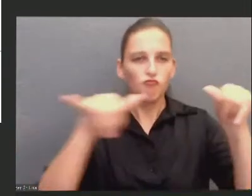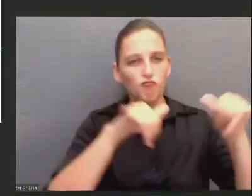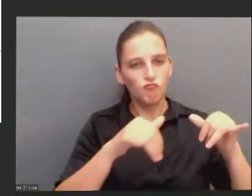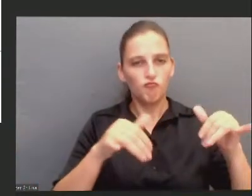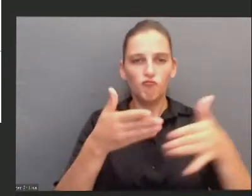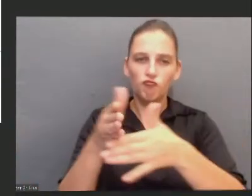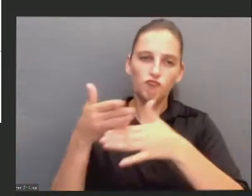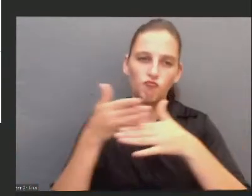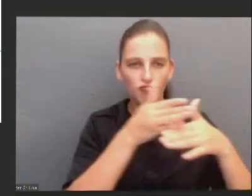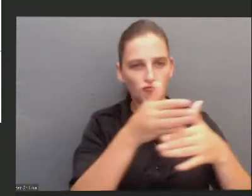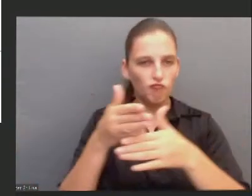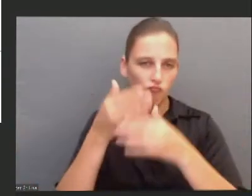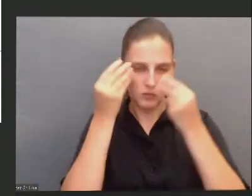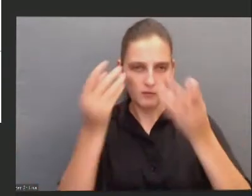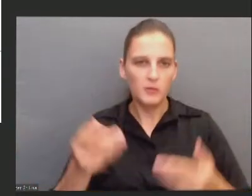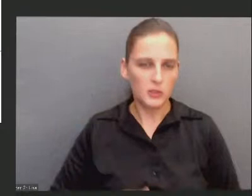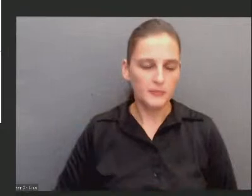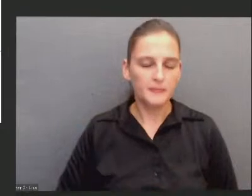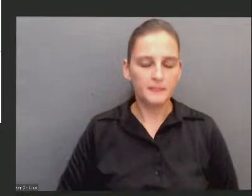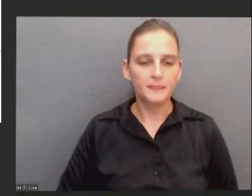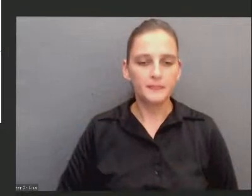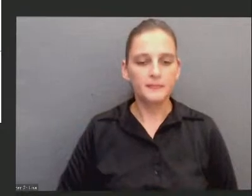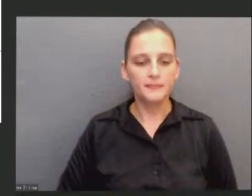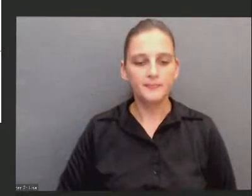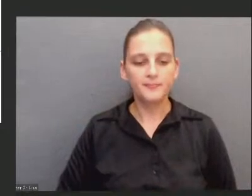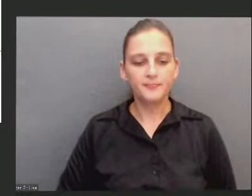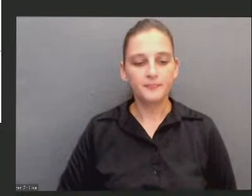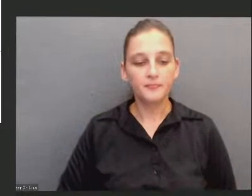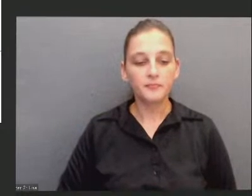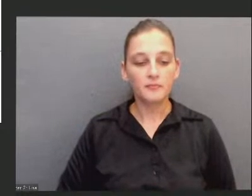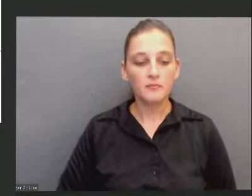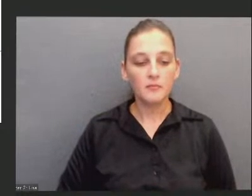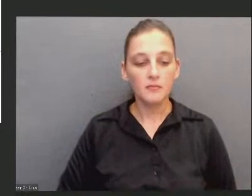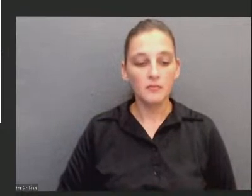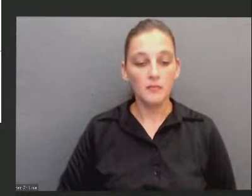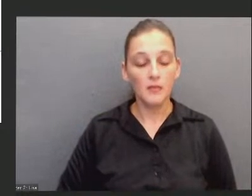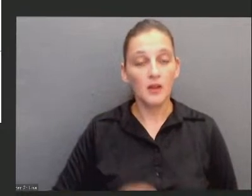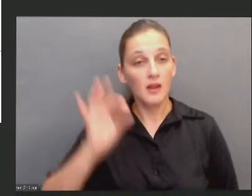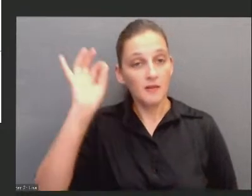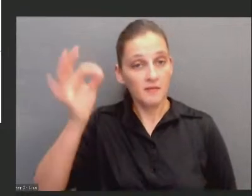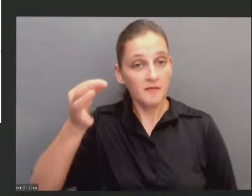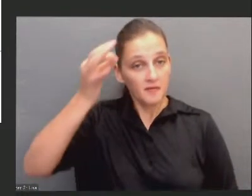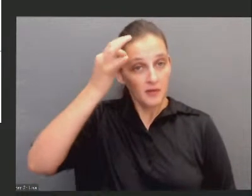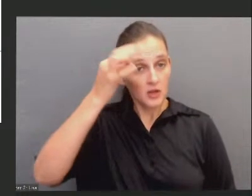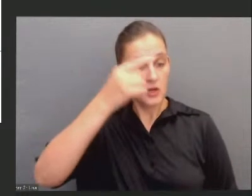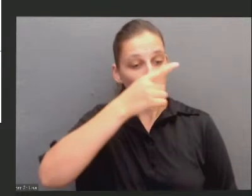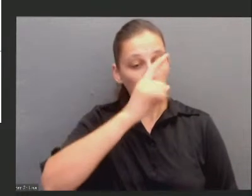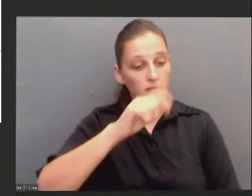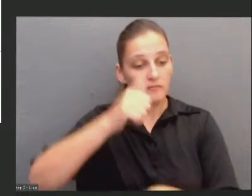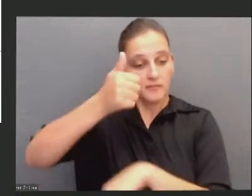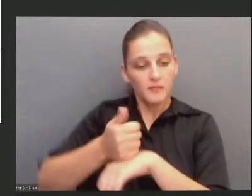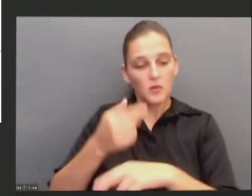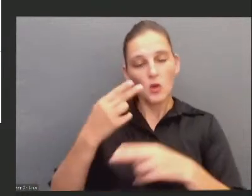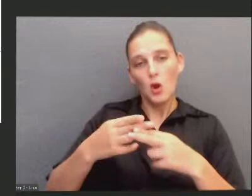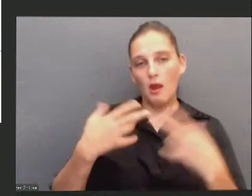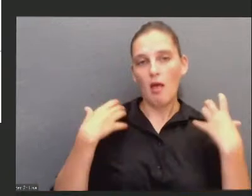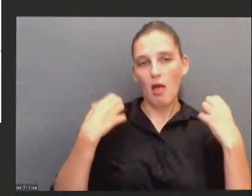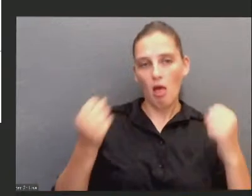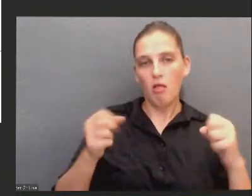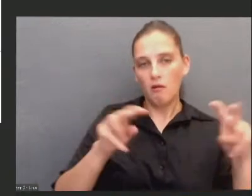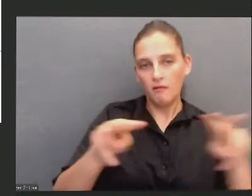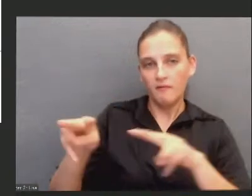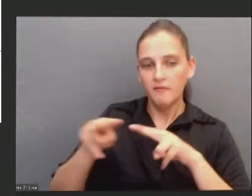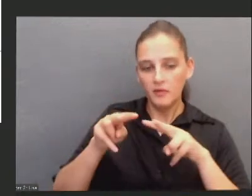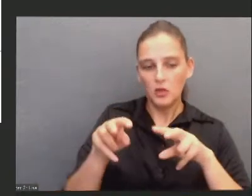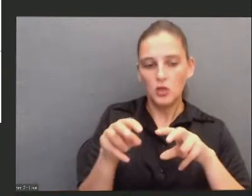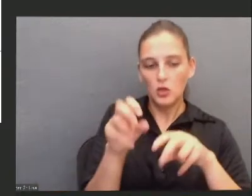data. We also recommend that the federal government should create health surveillance surveys across race and ethnicity,